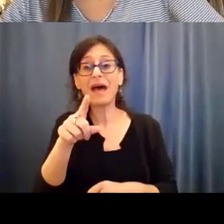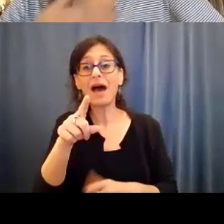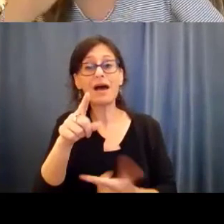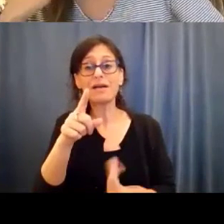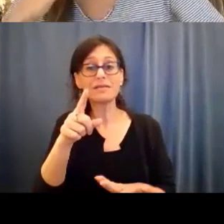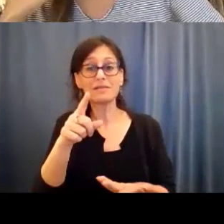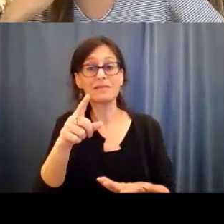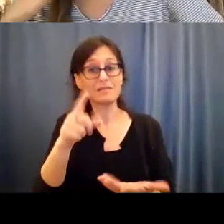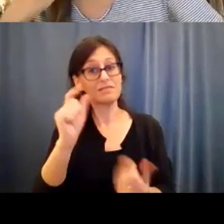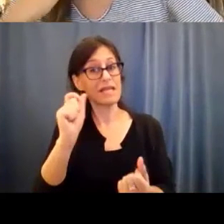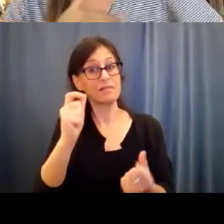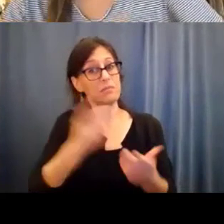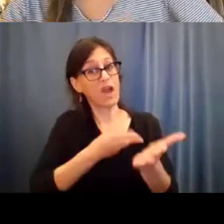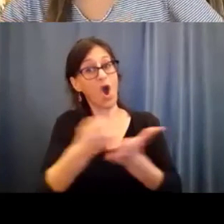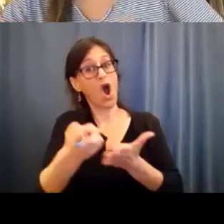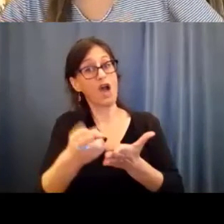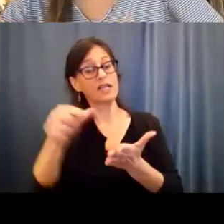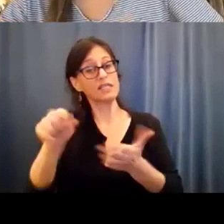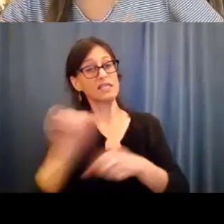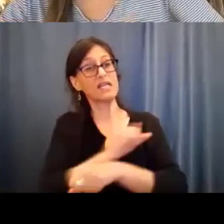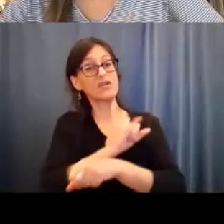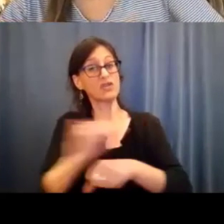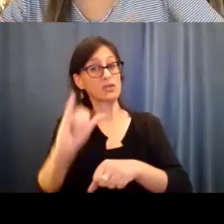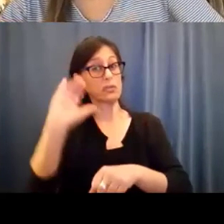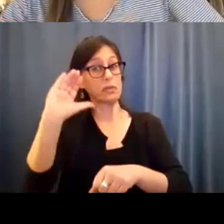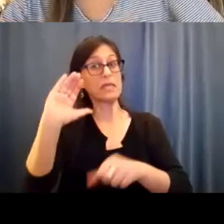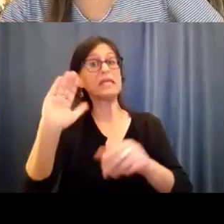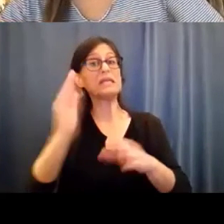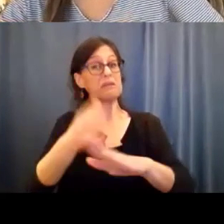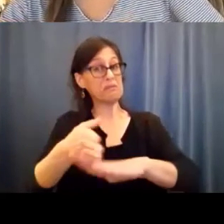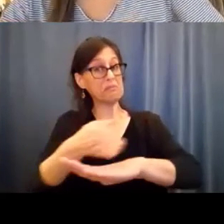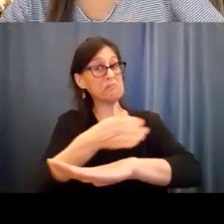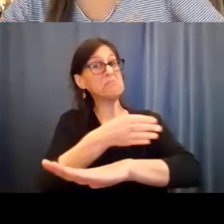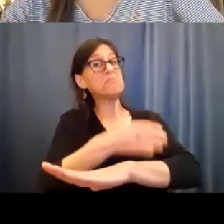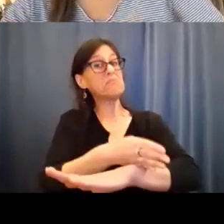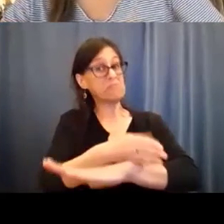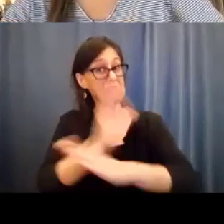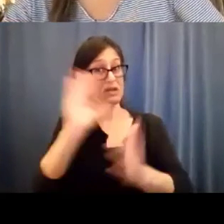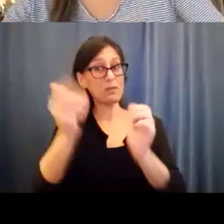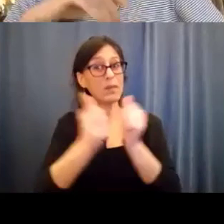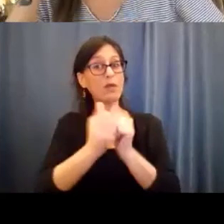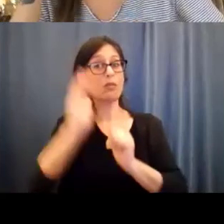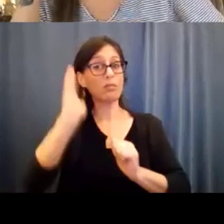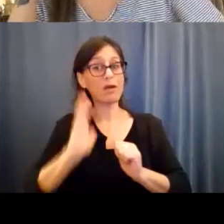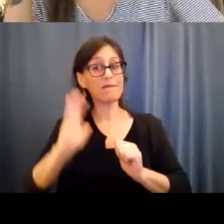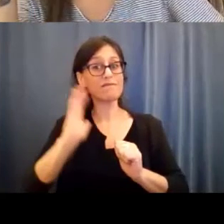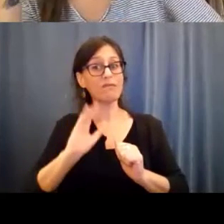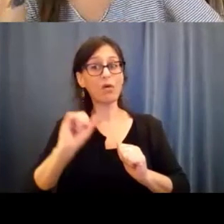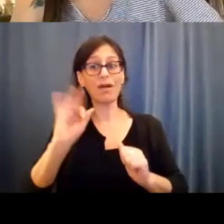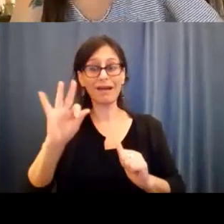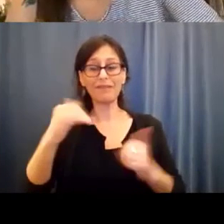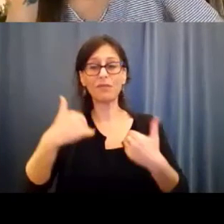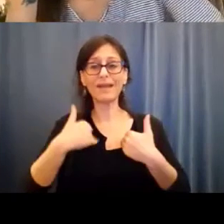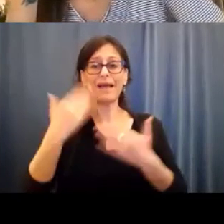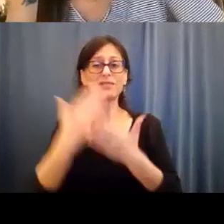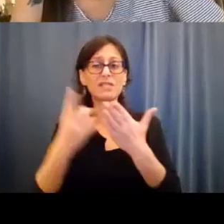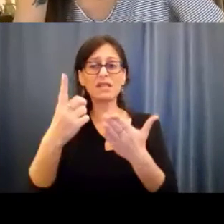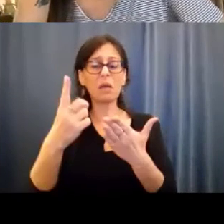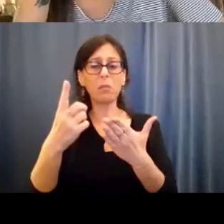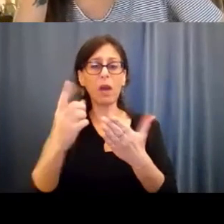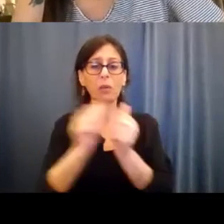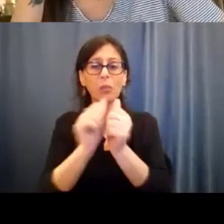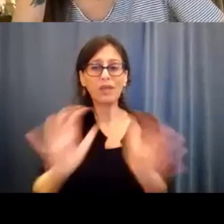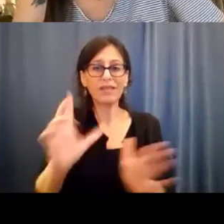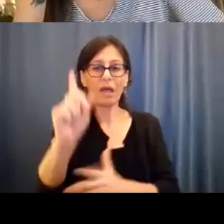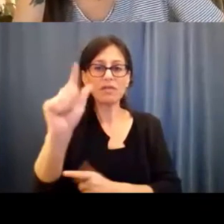is really I think being much better than they were. If we have somebody